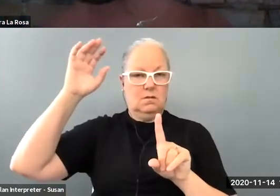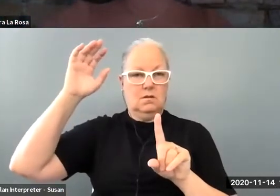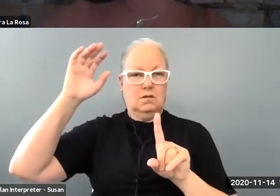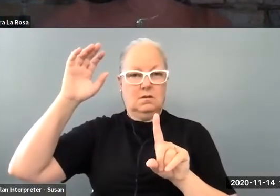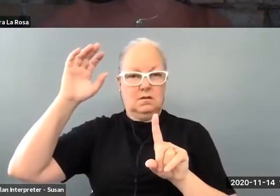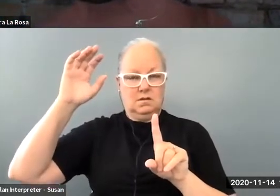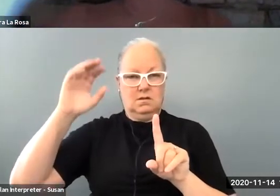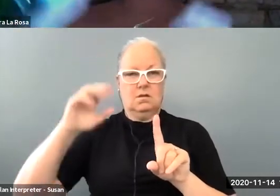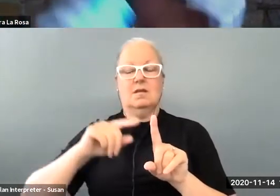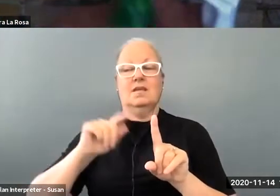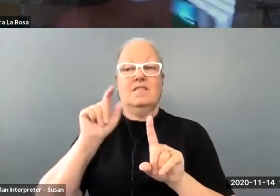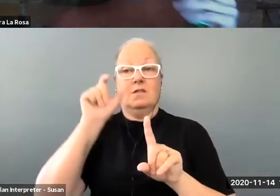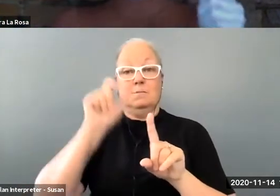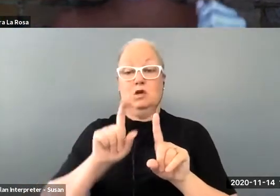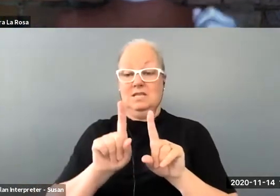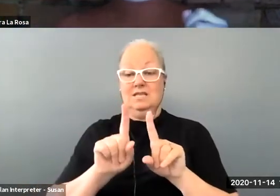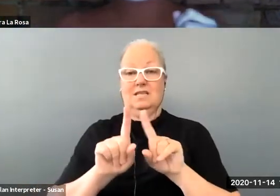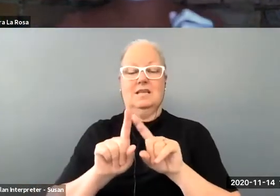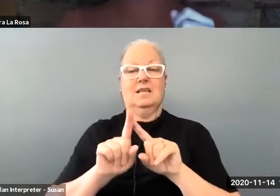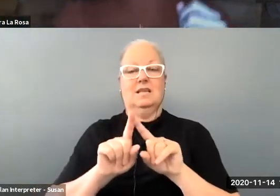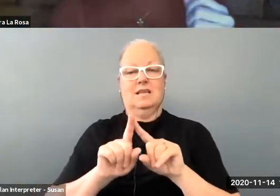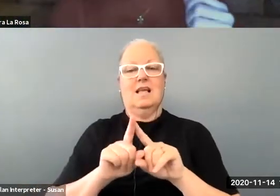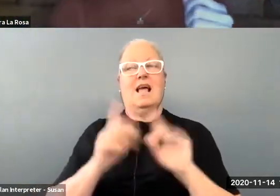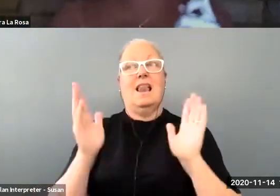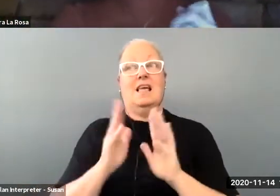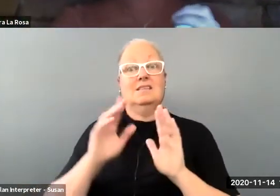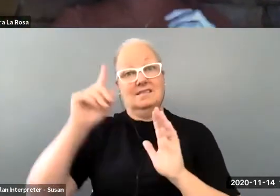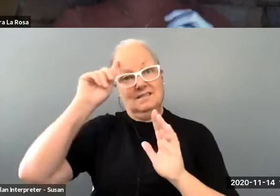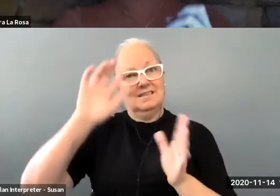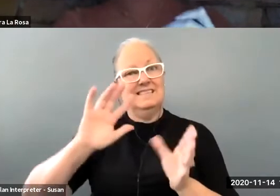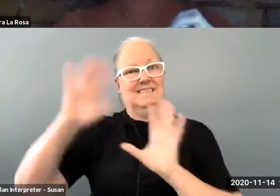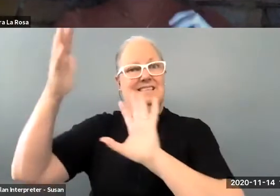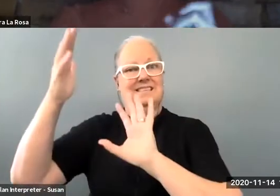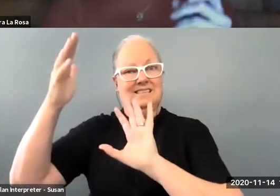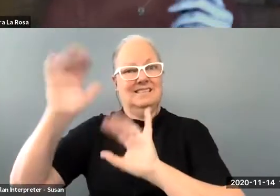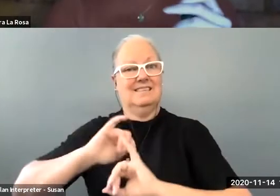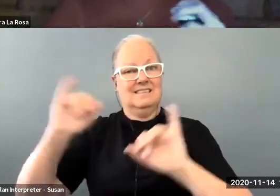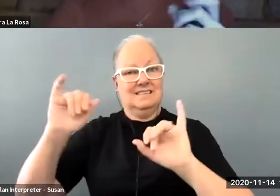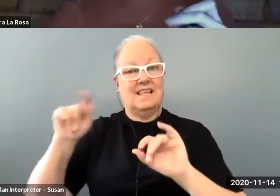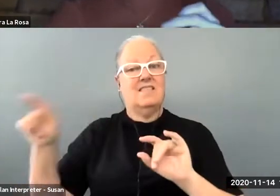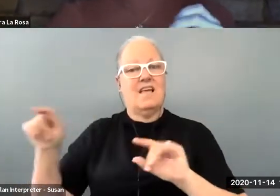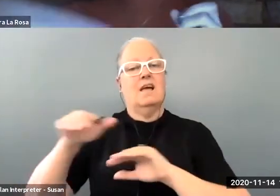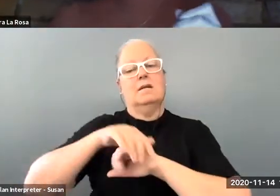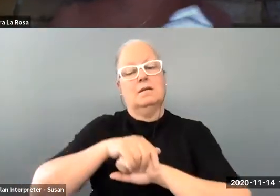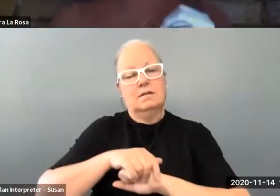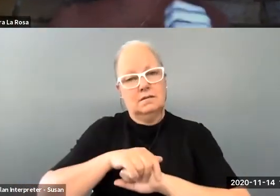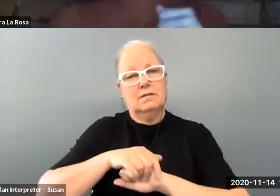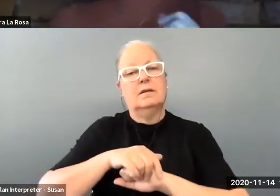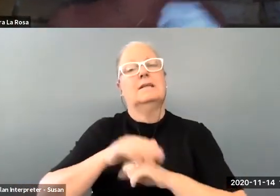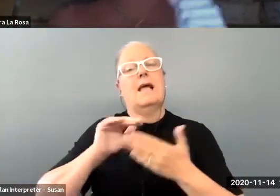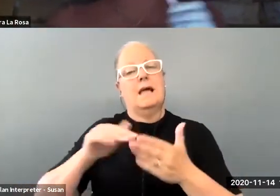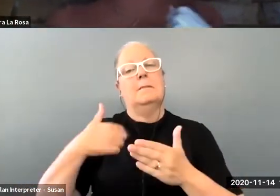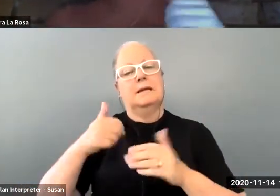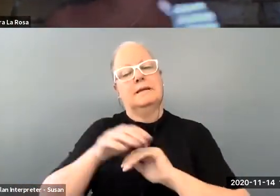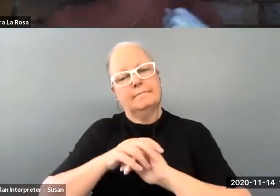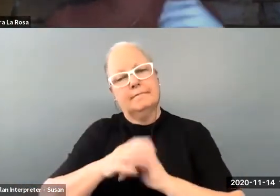a less chaotic time, and that me from then holding my hand, kind of helping me through,